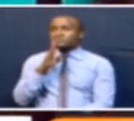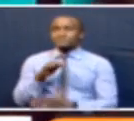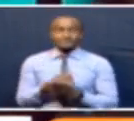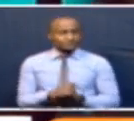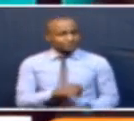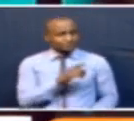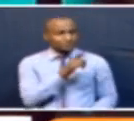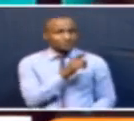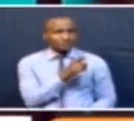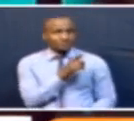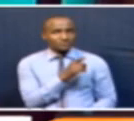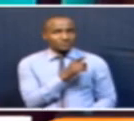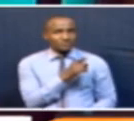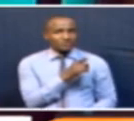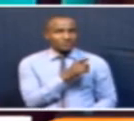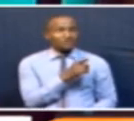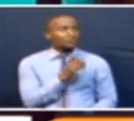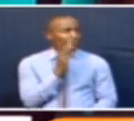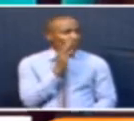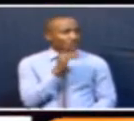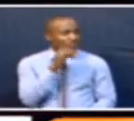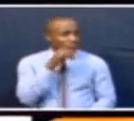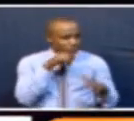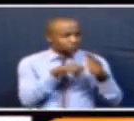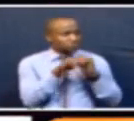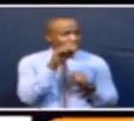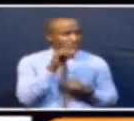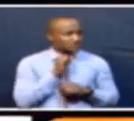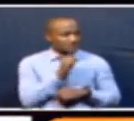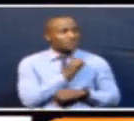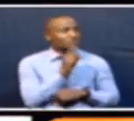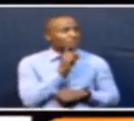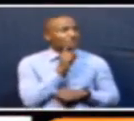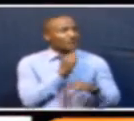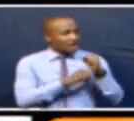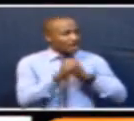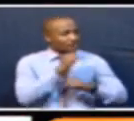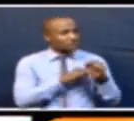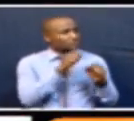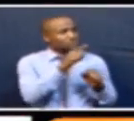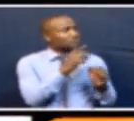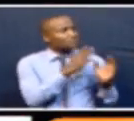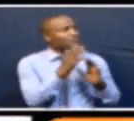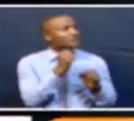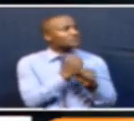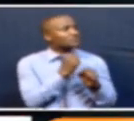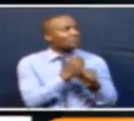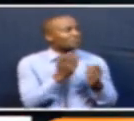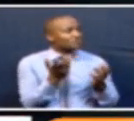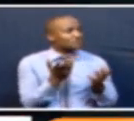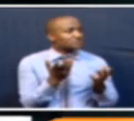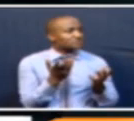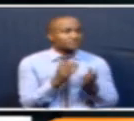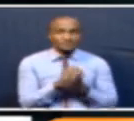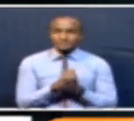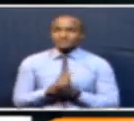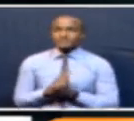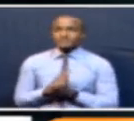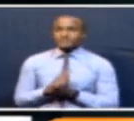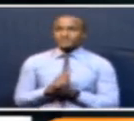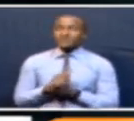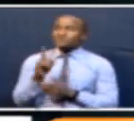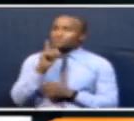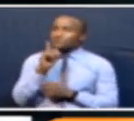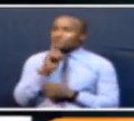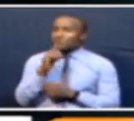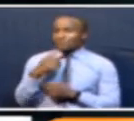to petition the Senate tomorrow to take some action on this matter. What exactly do you want them to do? Actually, what I'm doing tomorrow